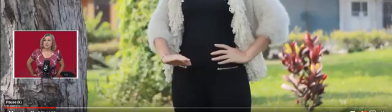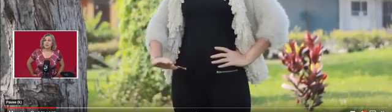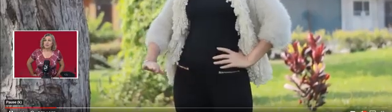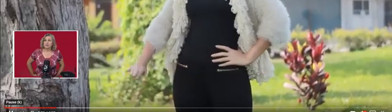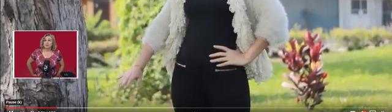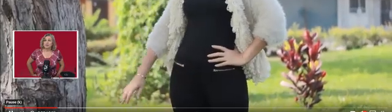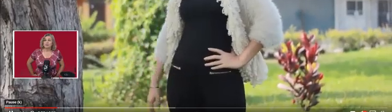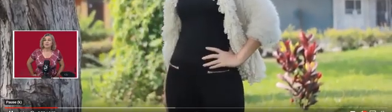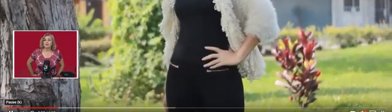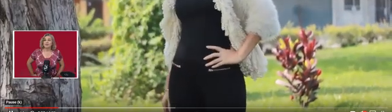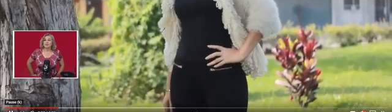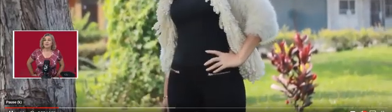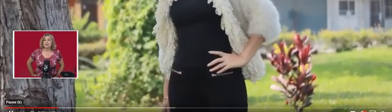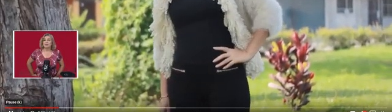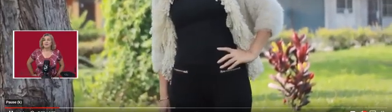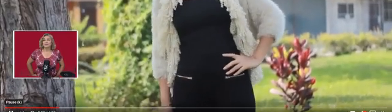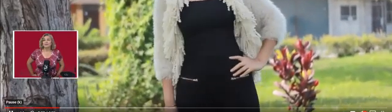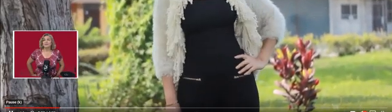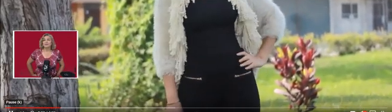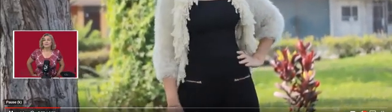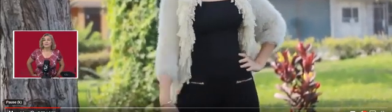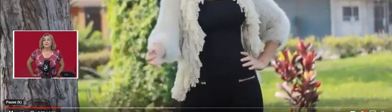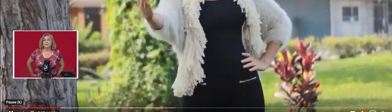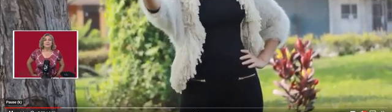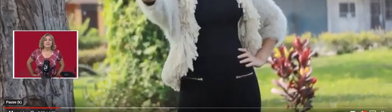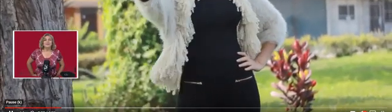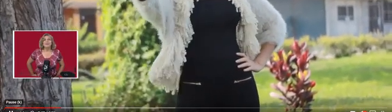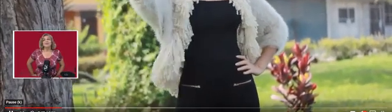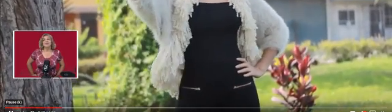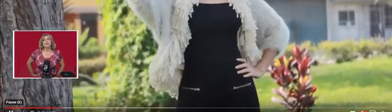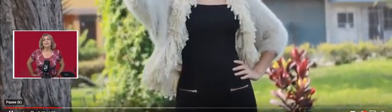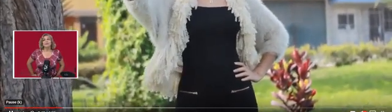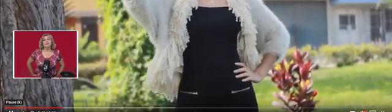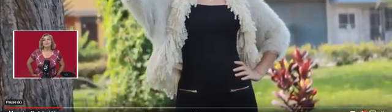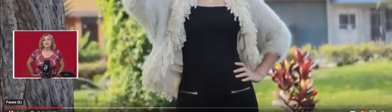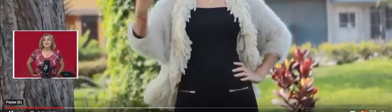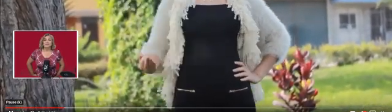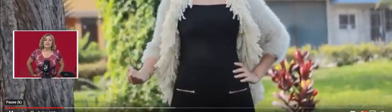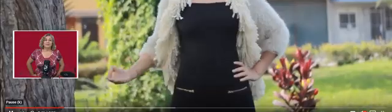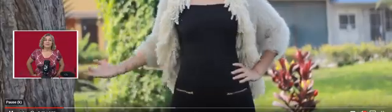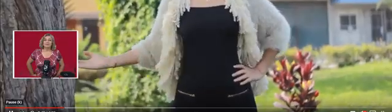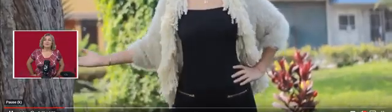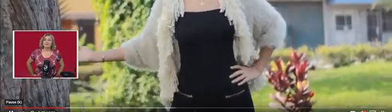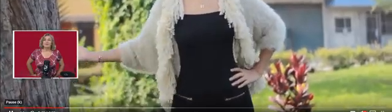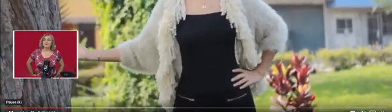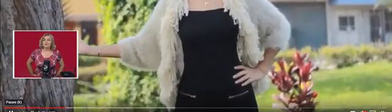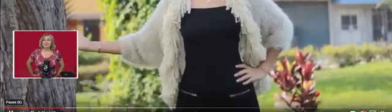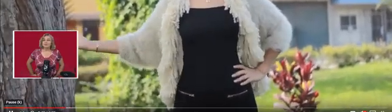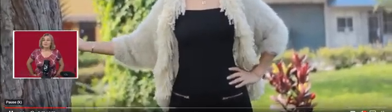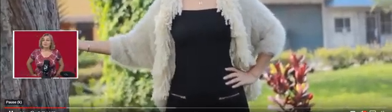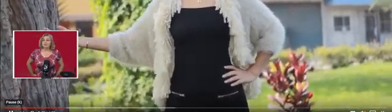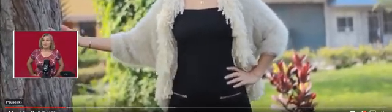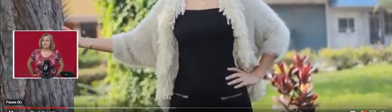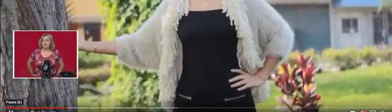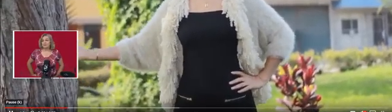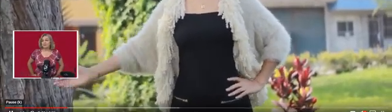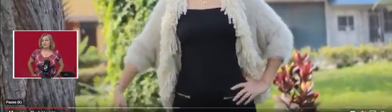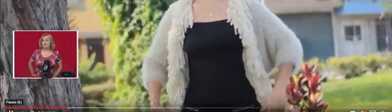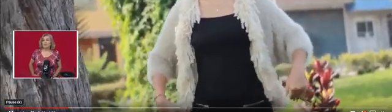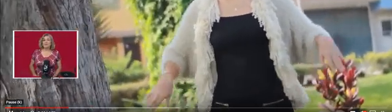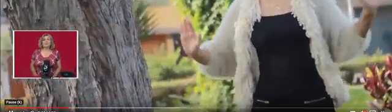Entonces, nothing that was left in the esta country. inversión extranjera son So empleos foreign investment and para México. will